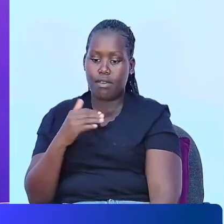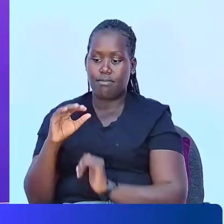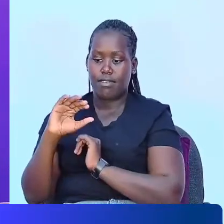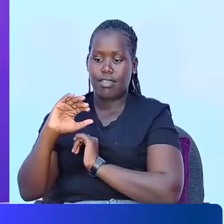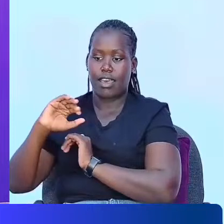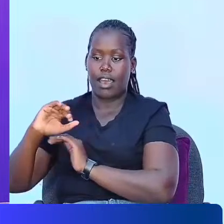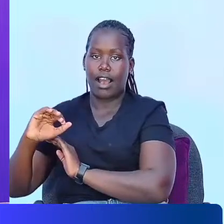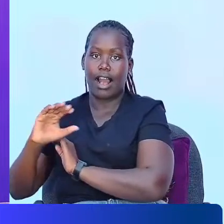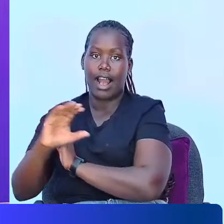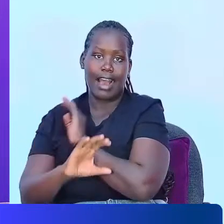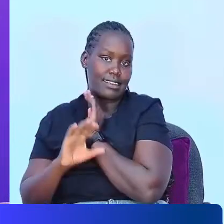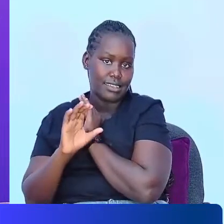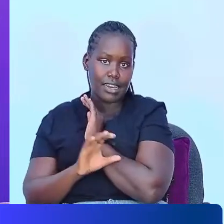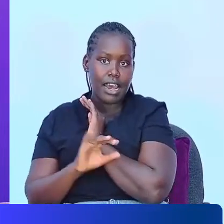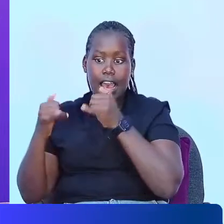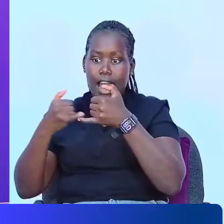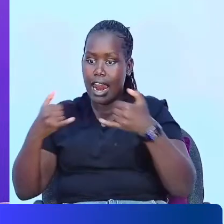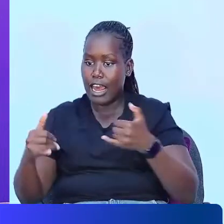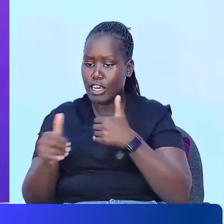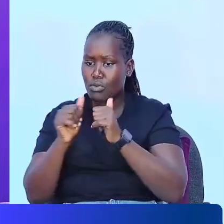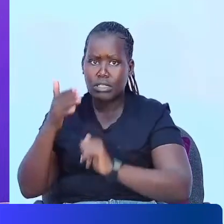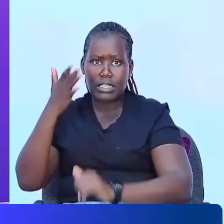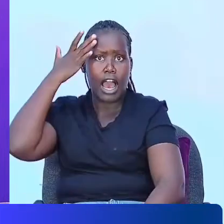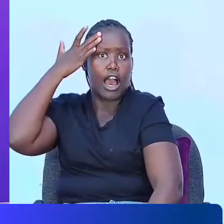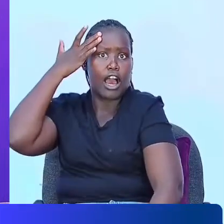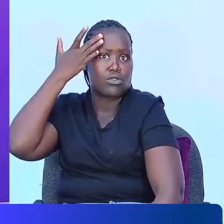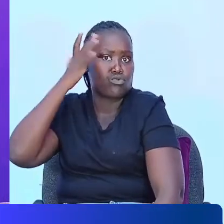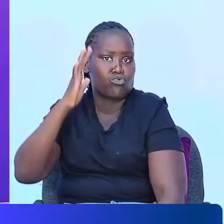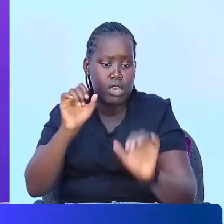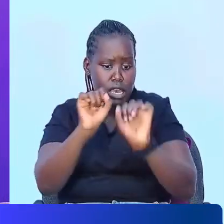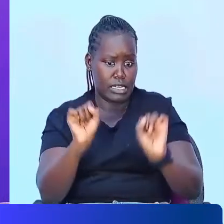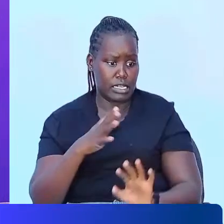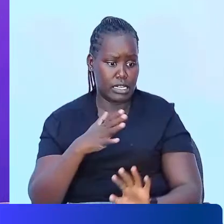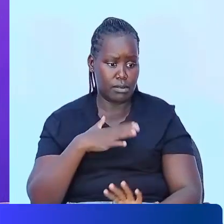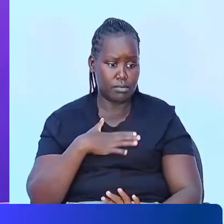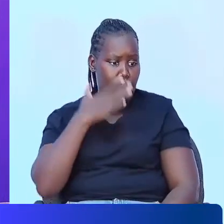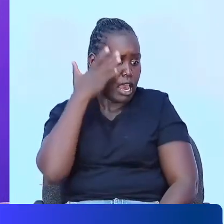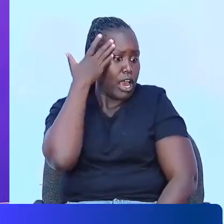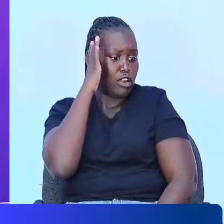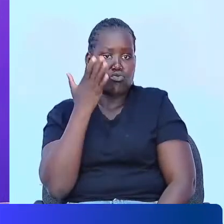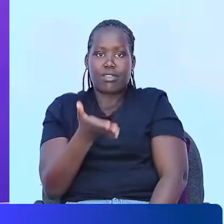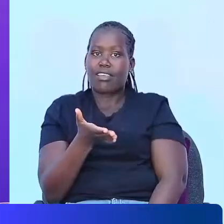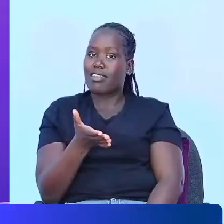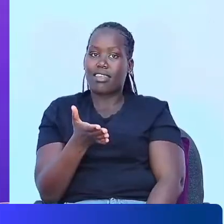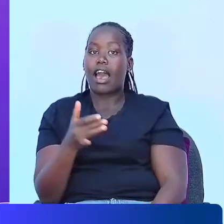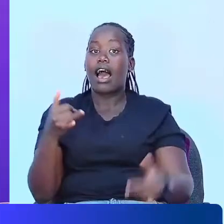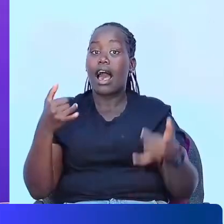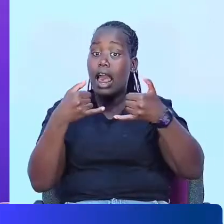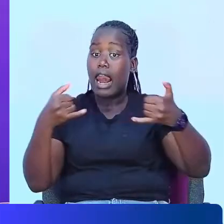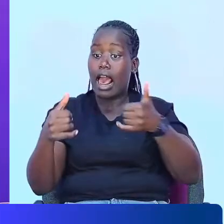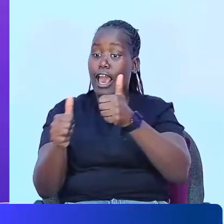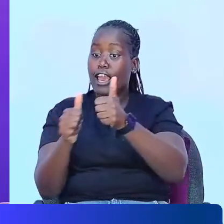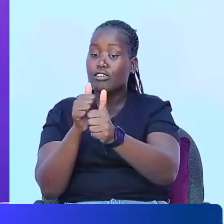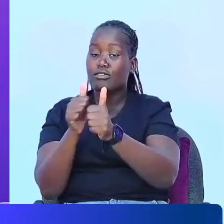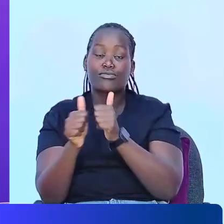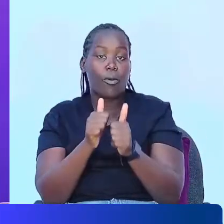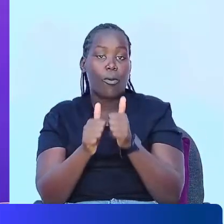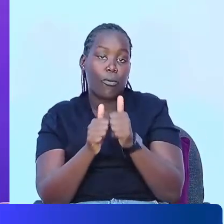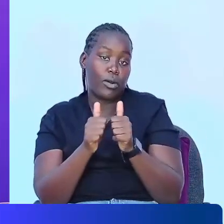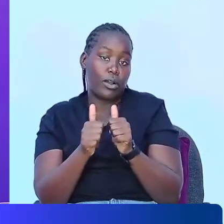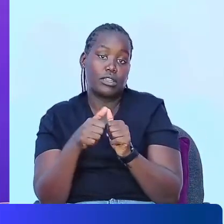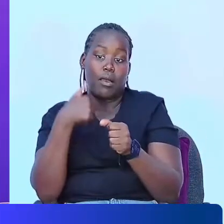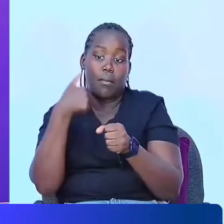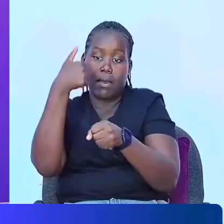Lines which are not, number one, known in our system. We don't know they're there. Lines which they have been